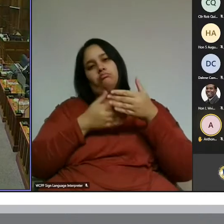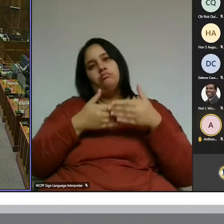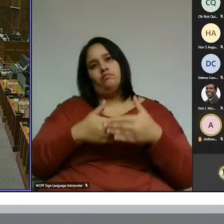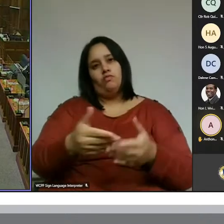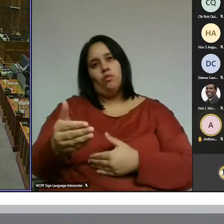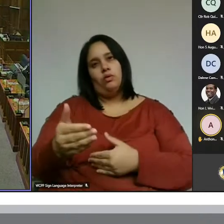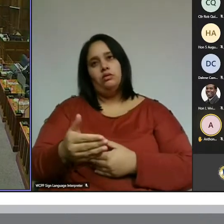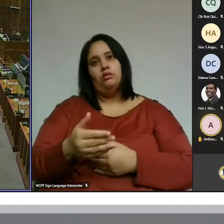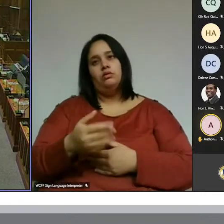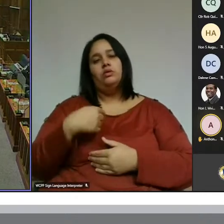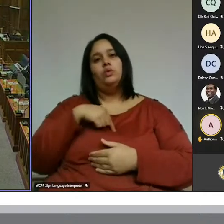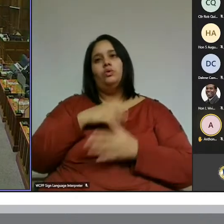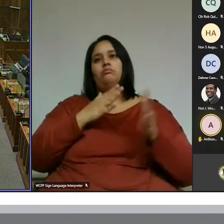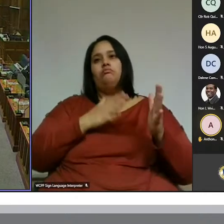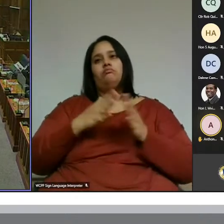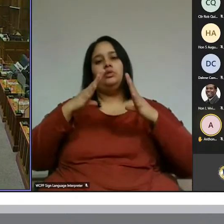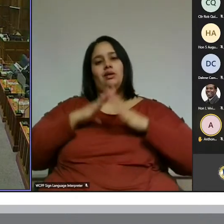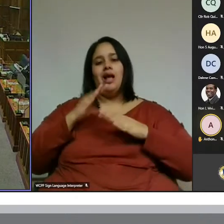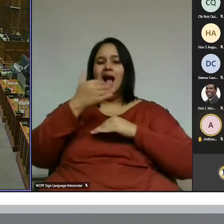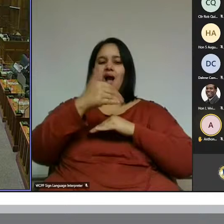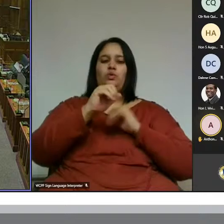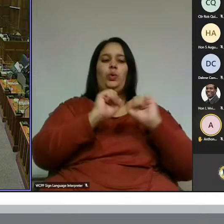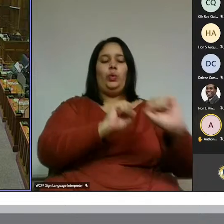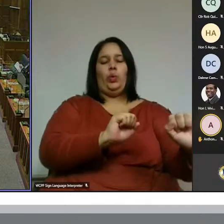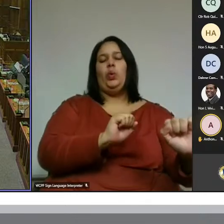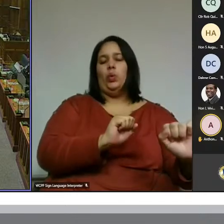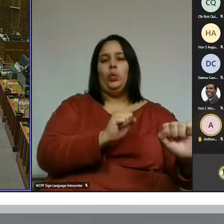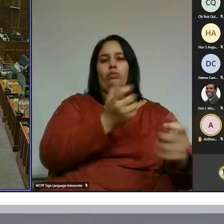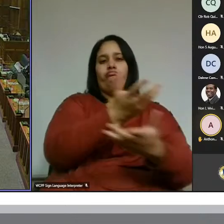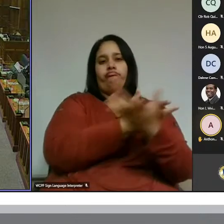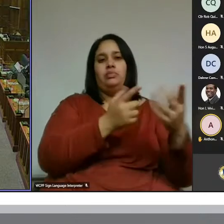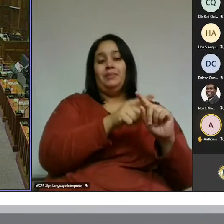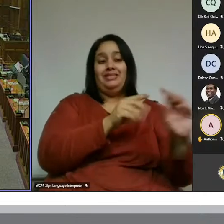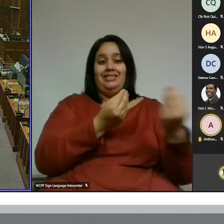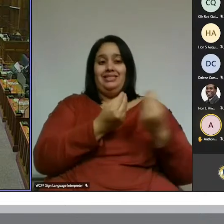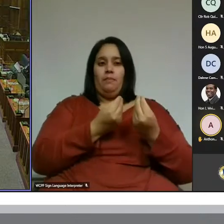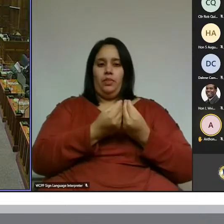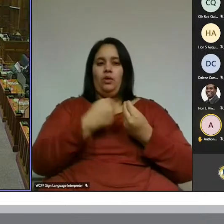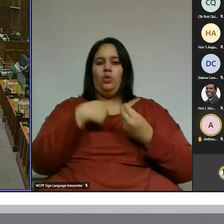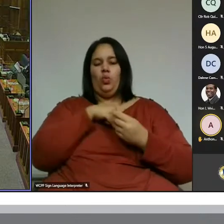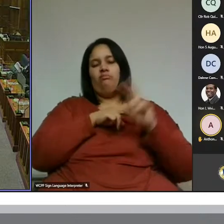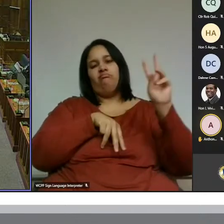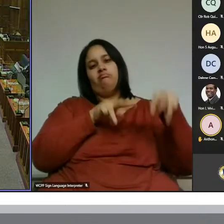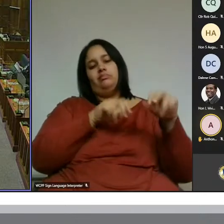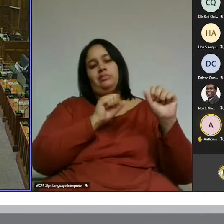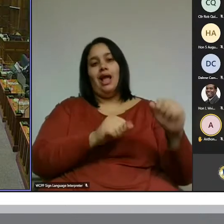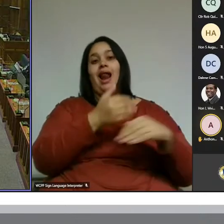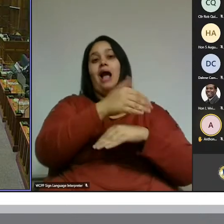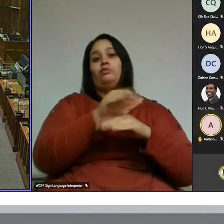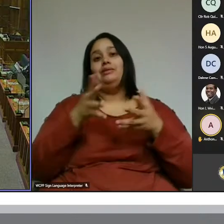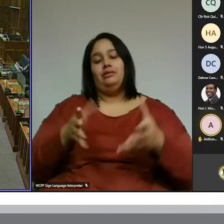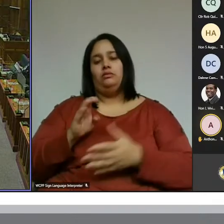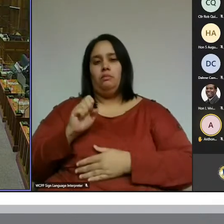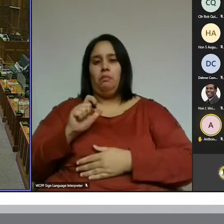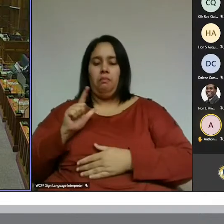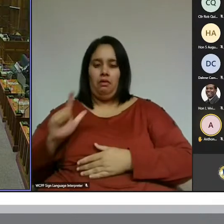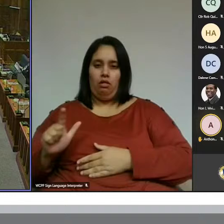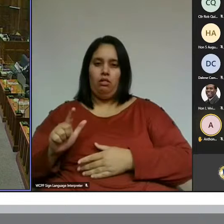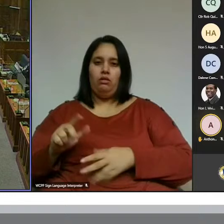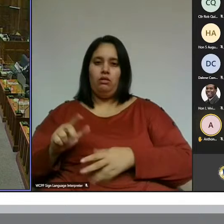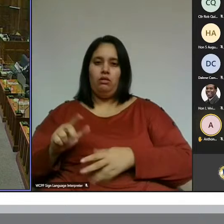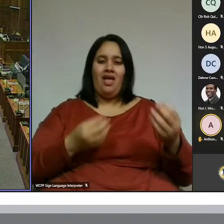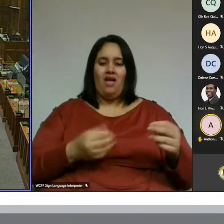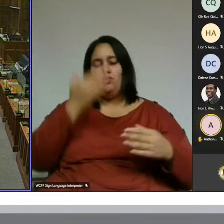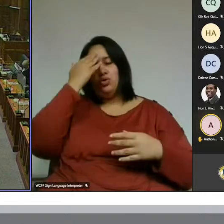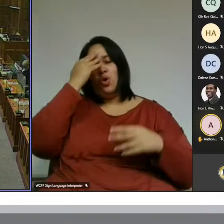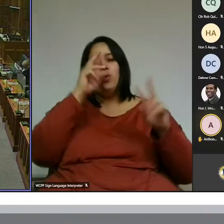I said, that's a provision outside the bill, but definitely something that the sector needs to address. Issues like, for